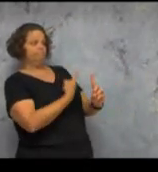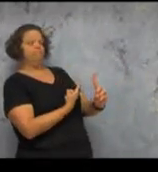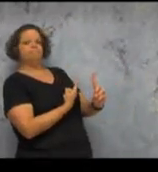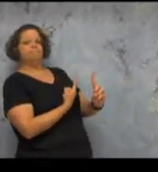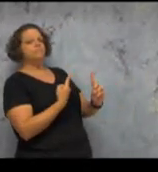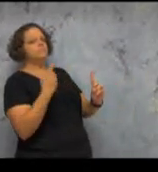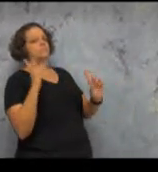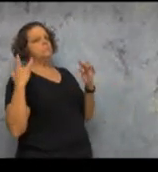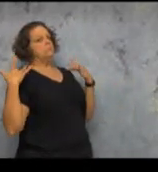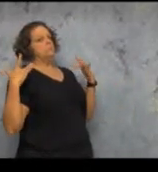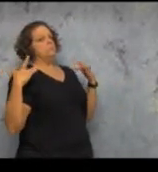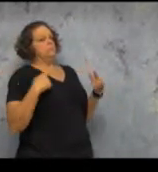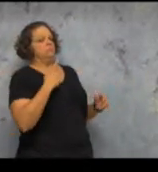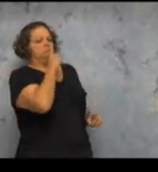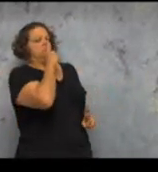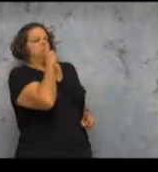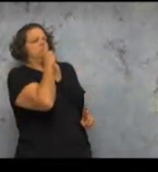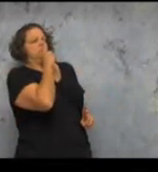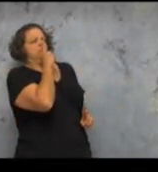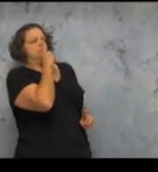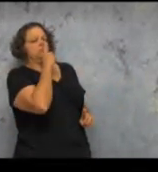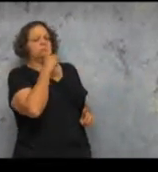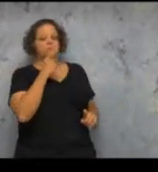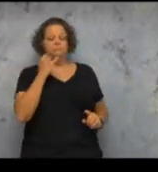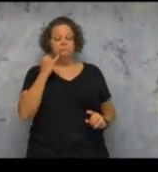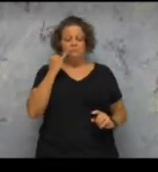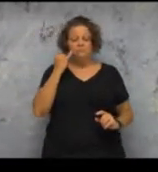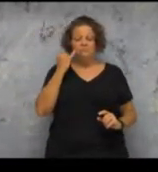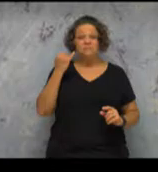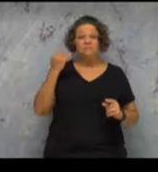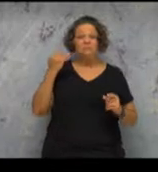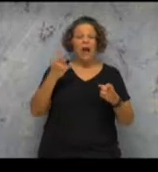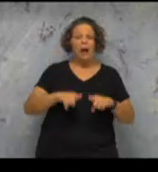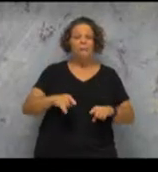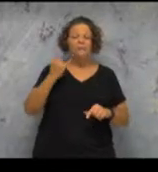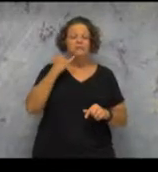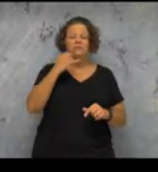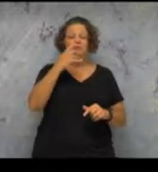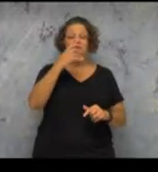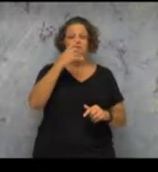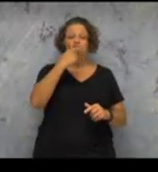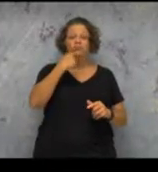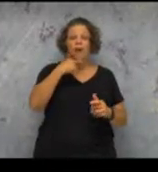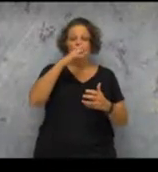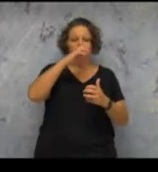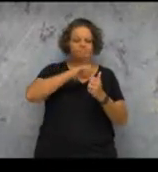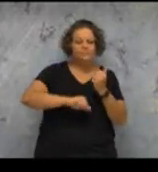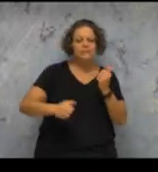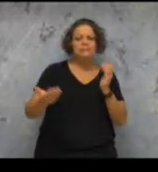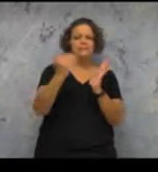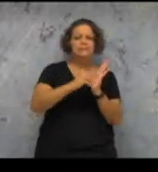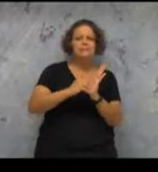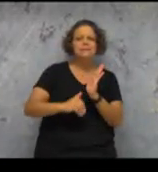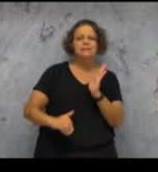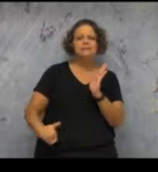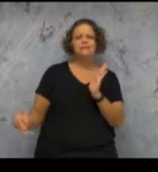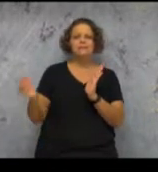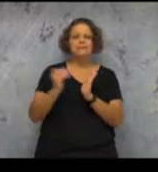Every time Red said something mean and no one spoke up, he got bigger and